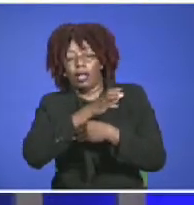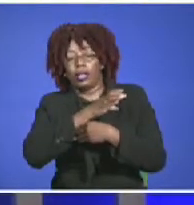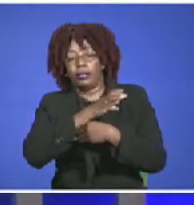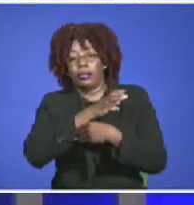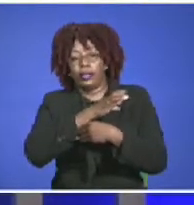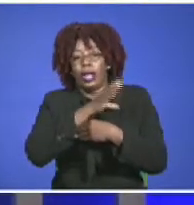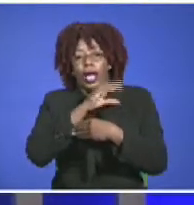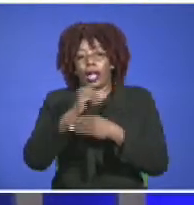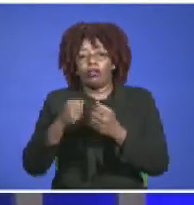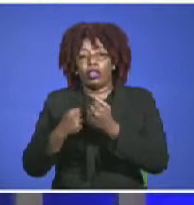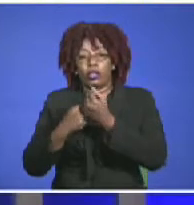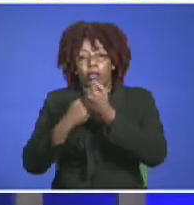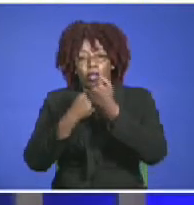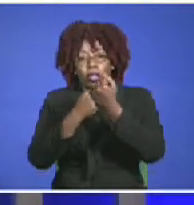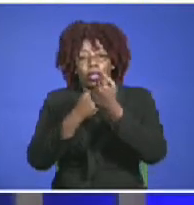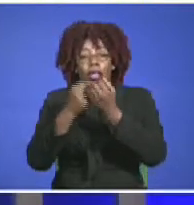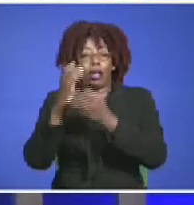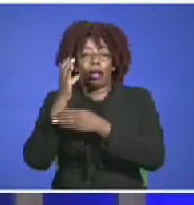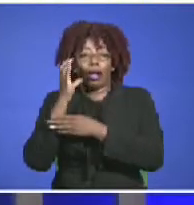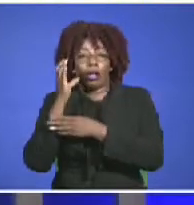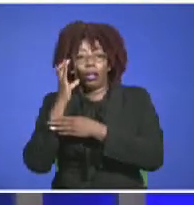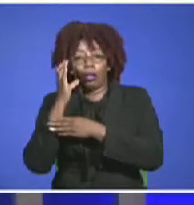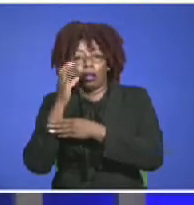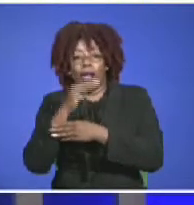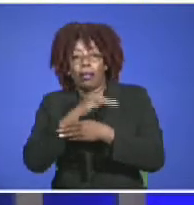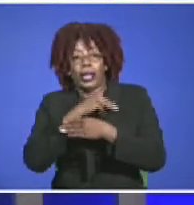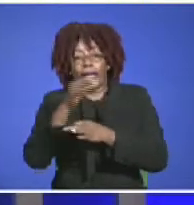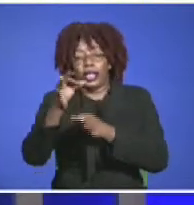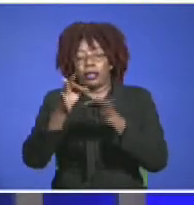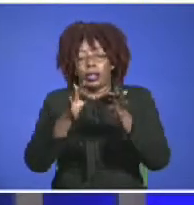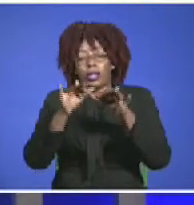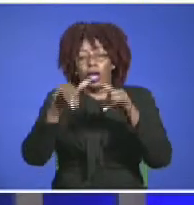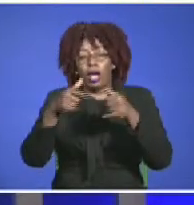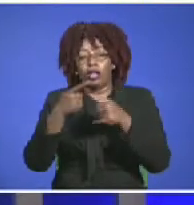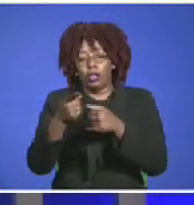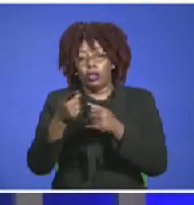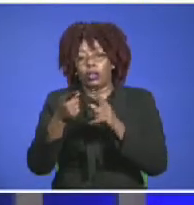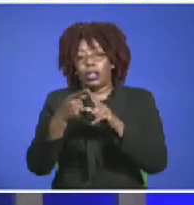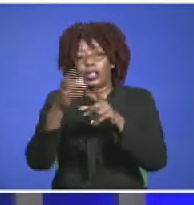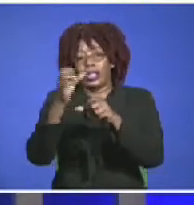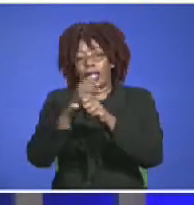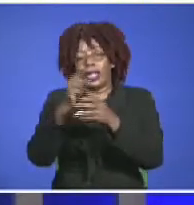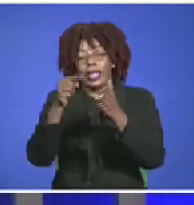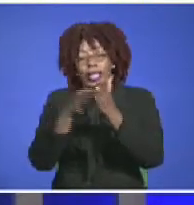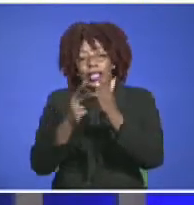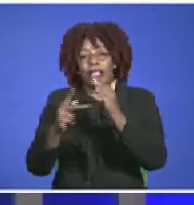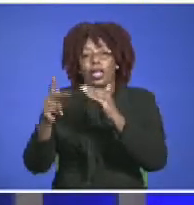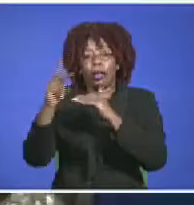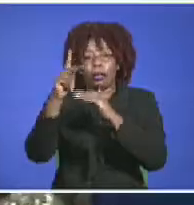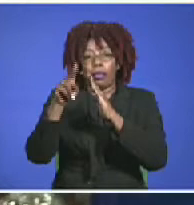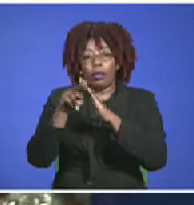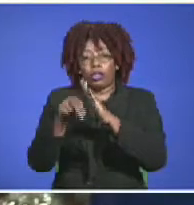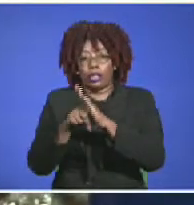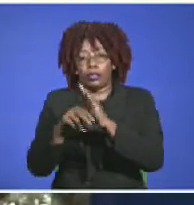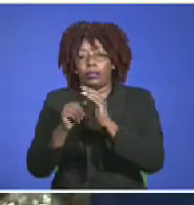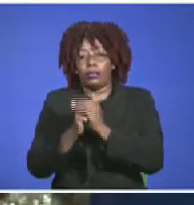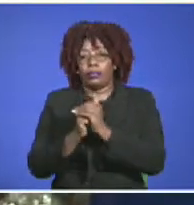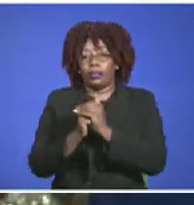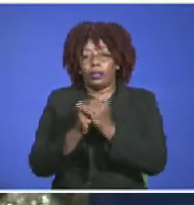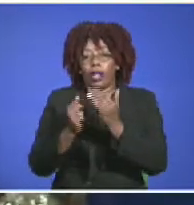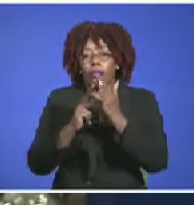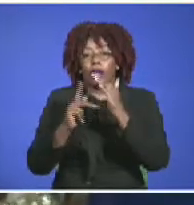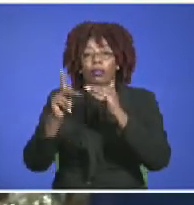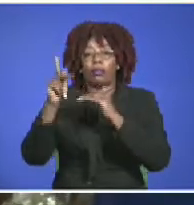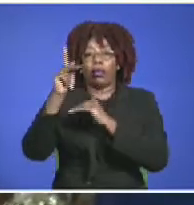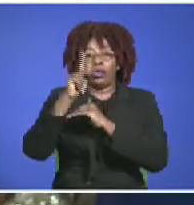and sponsorship, Carol Barnett, explains how you can jump in the line for this special promotion. For those persons who are going on